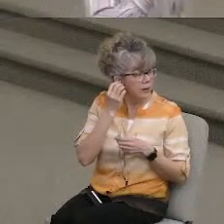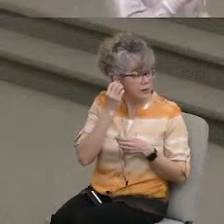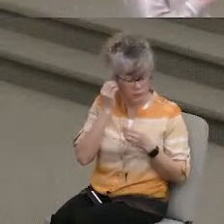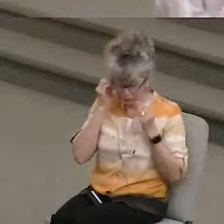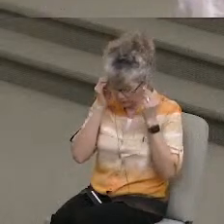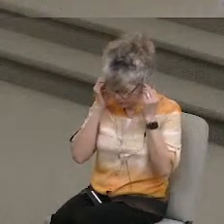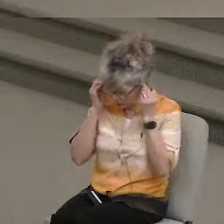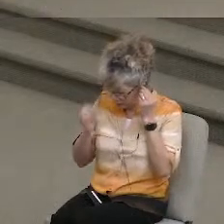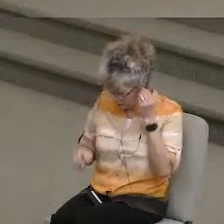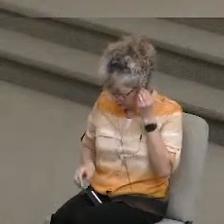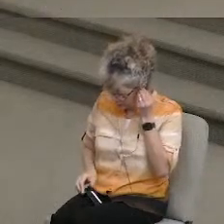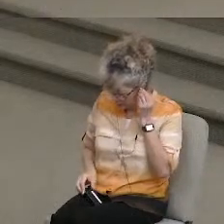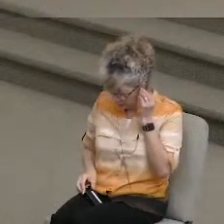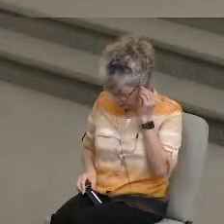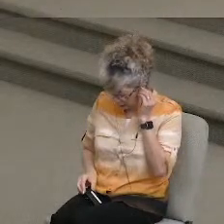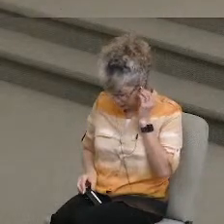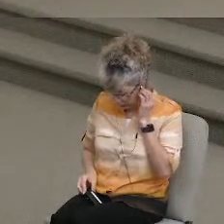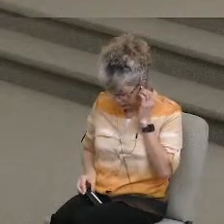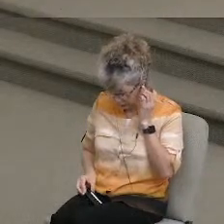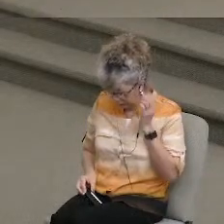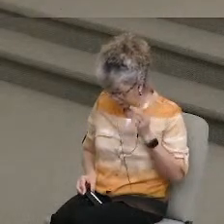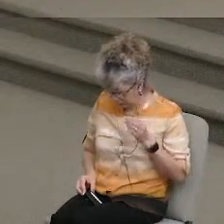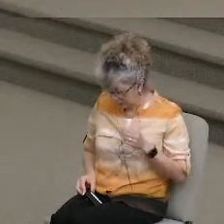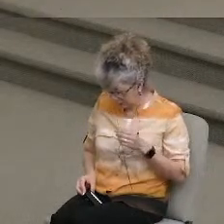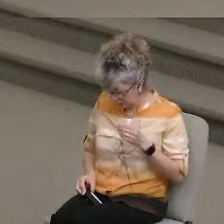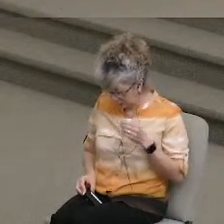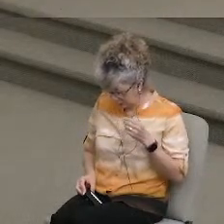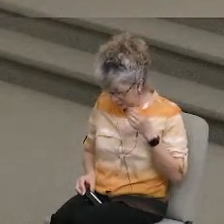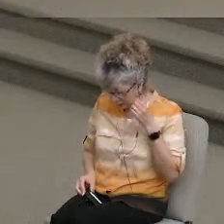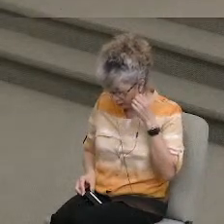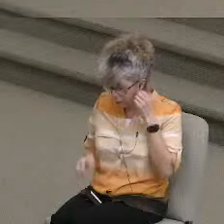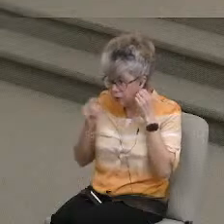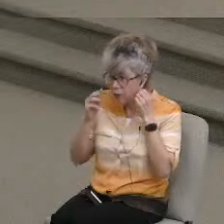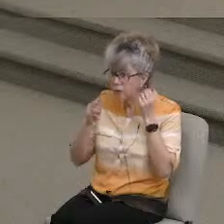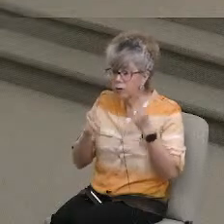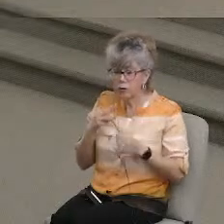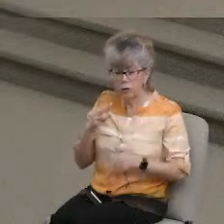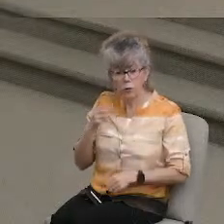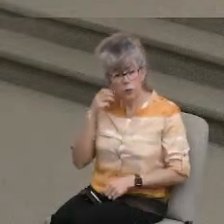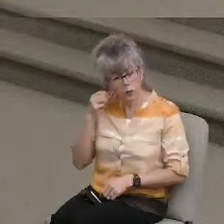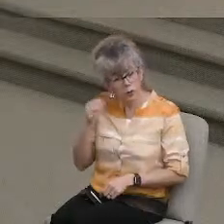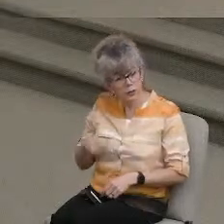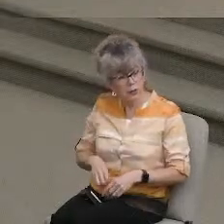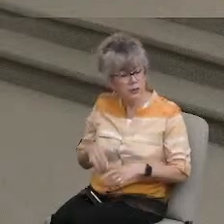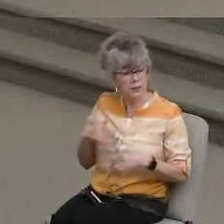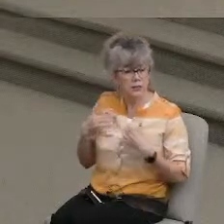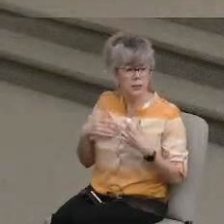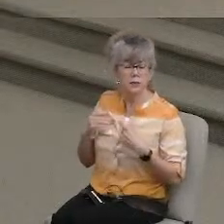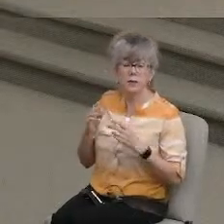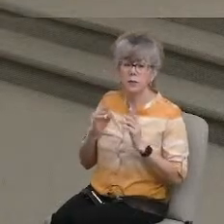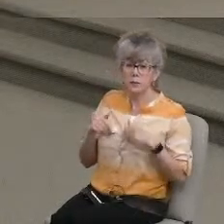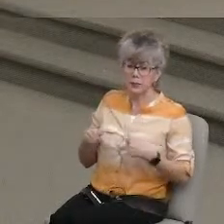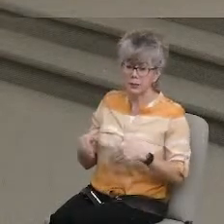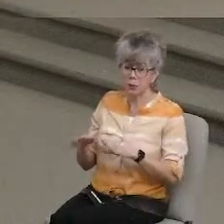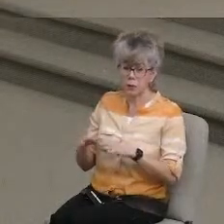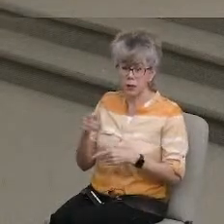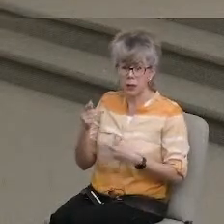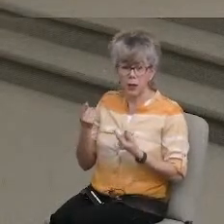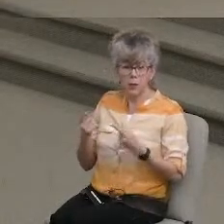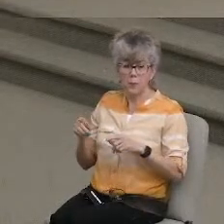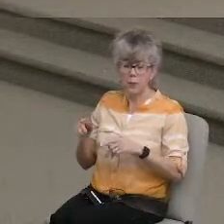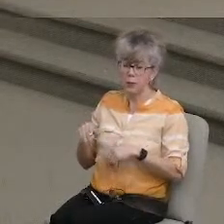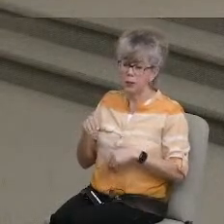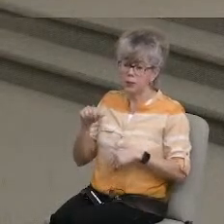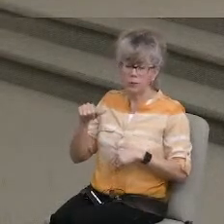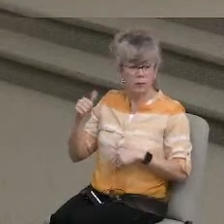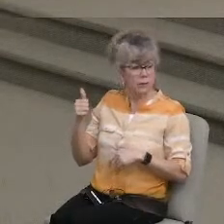Good job, kids. All together now. The world and its desires pass away, but whoever does